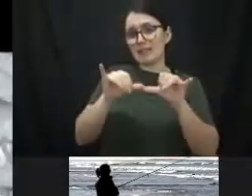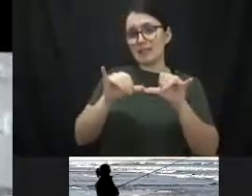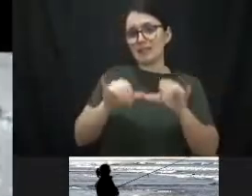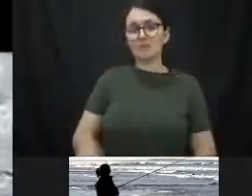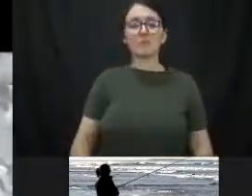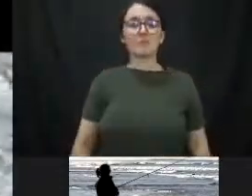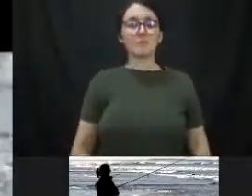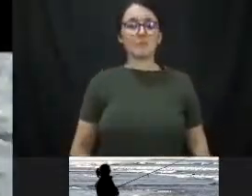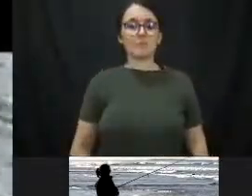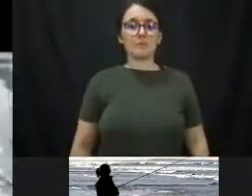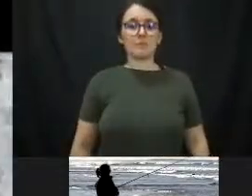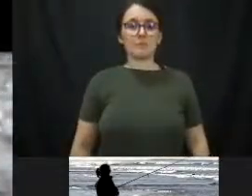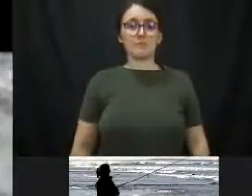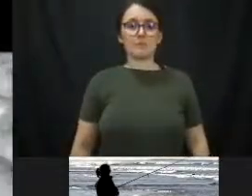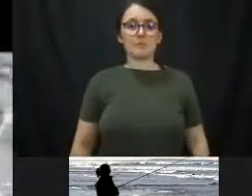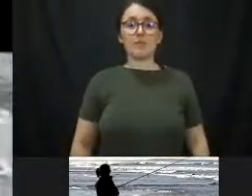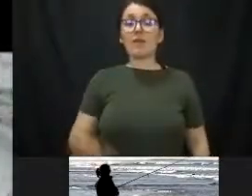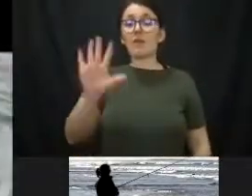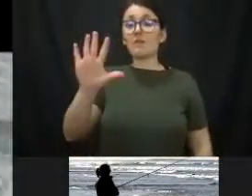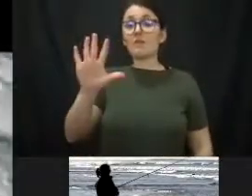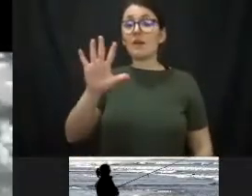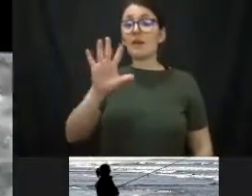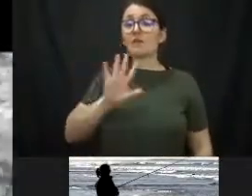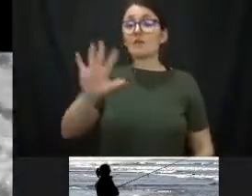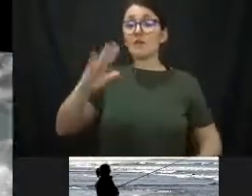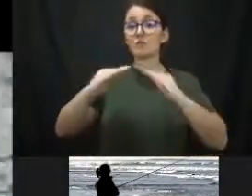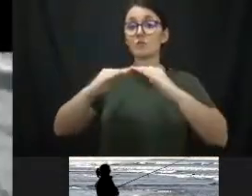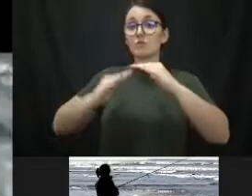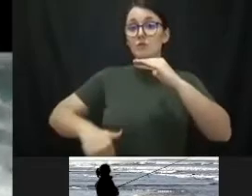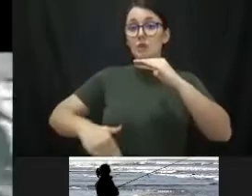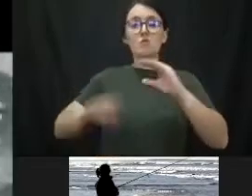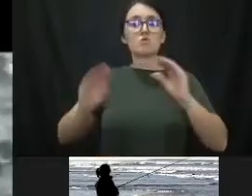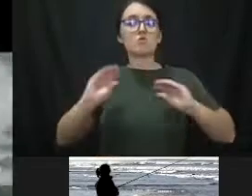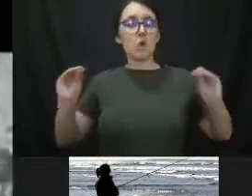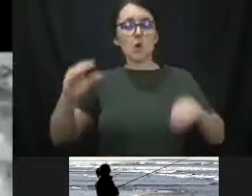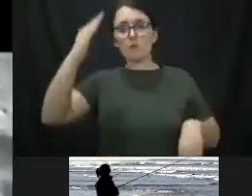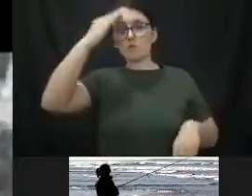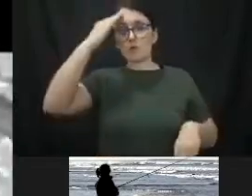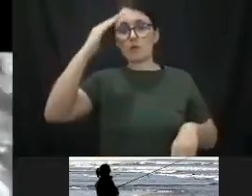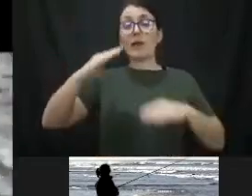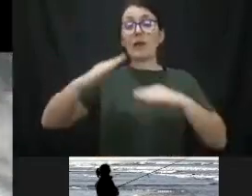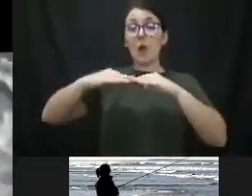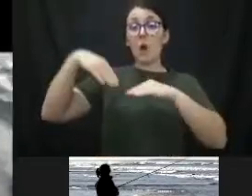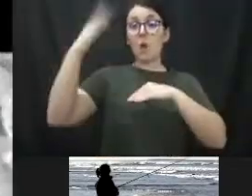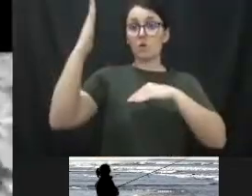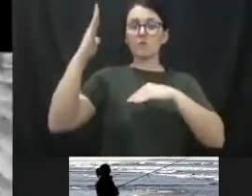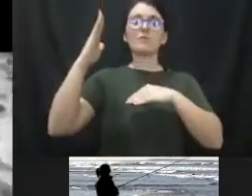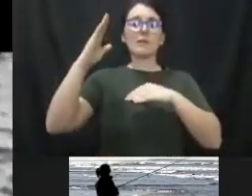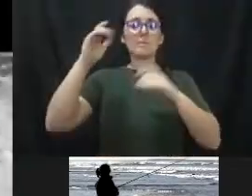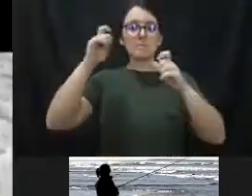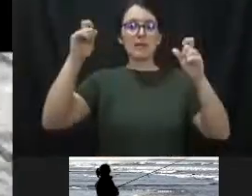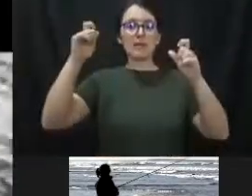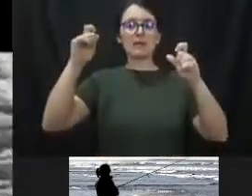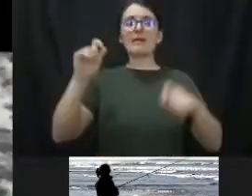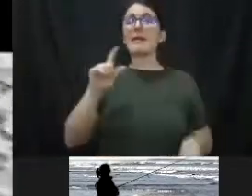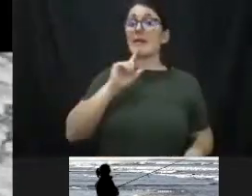lion males have no forehead. 6 years, it gets a little bigger, 7, a little bigger, 8, 9, 10, up to 12